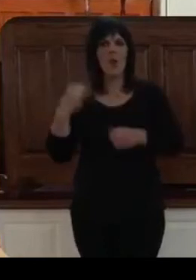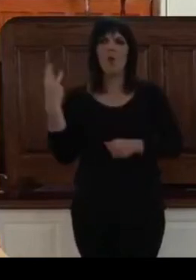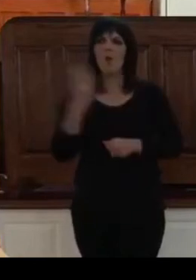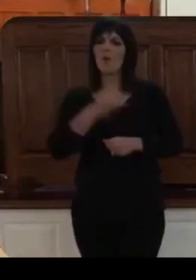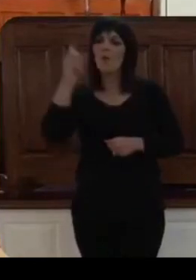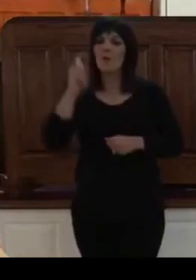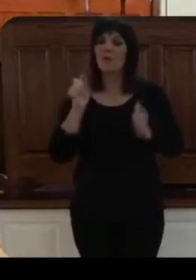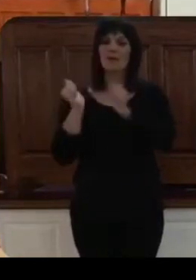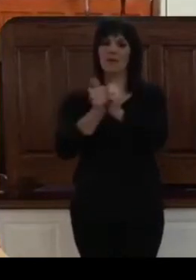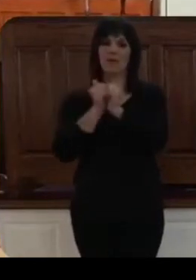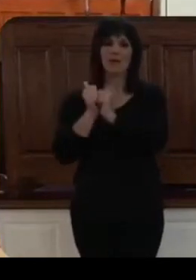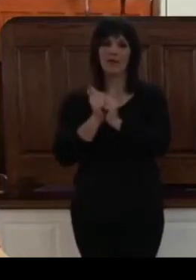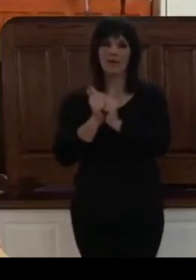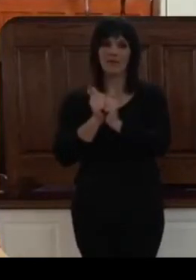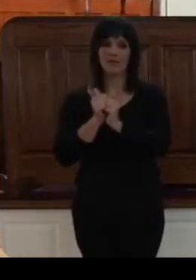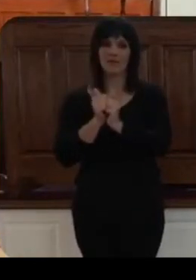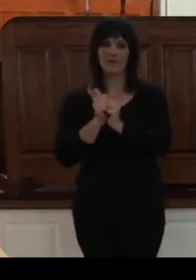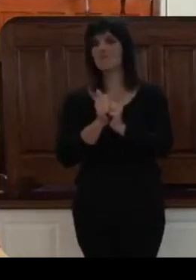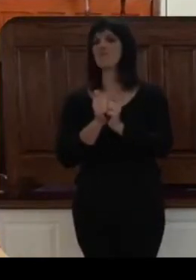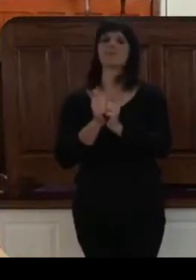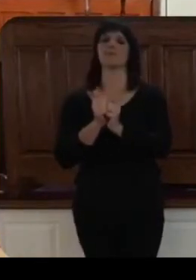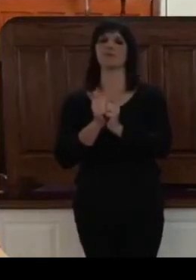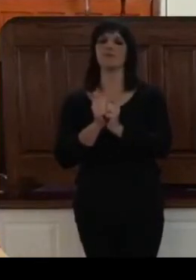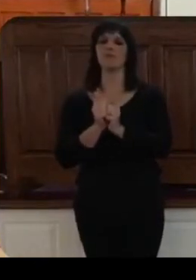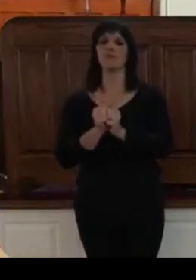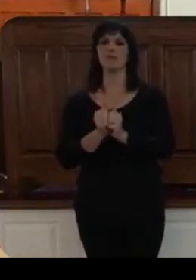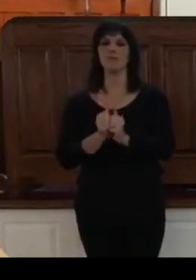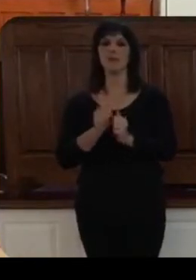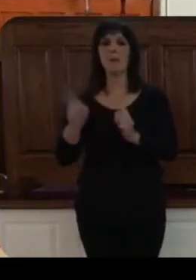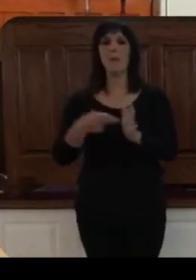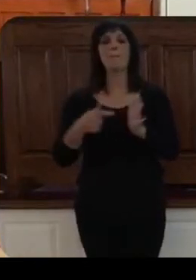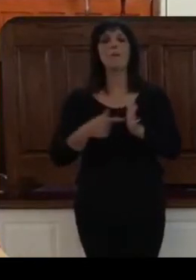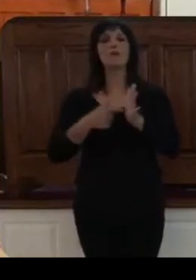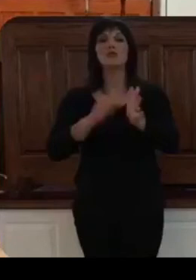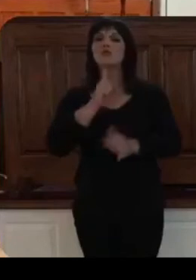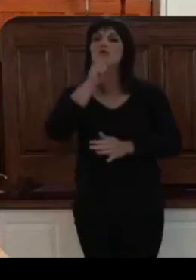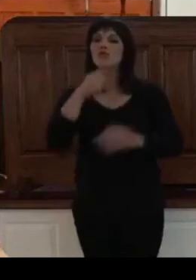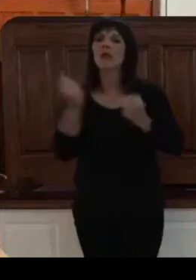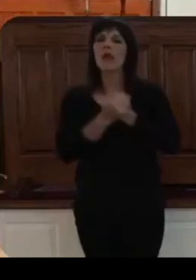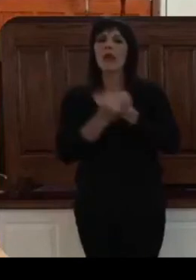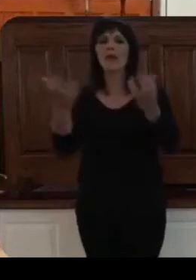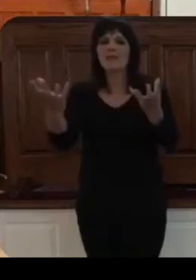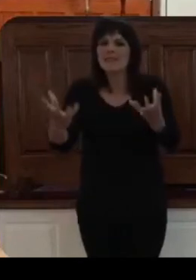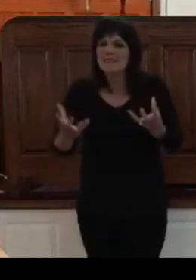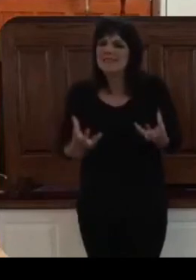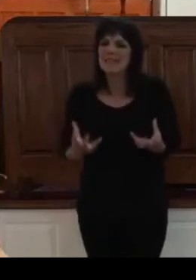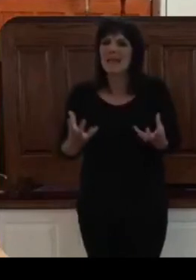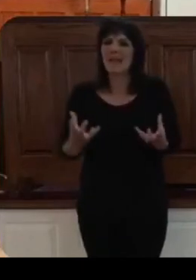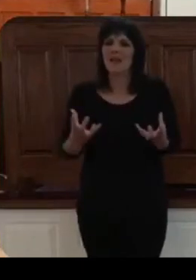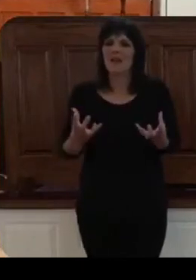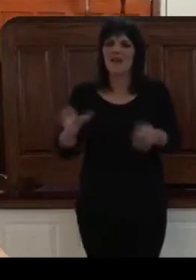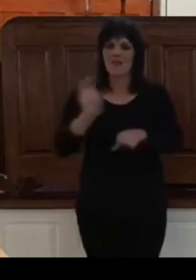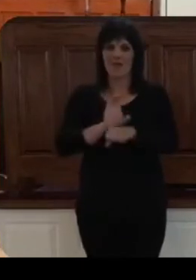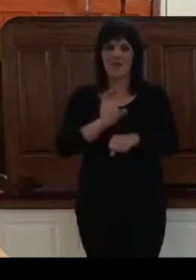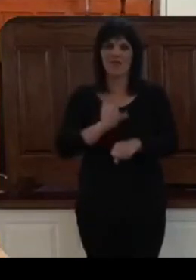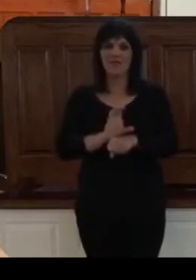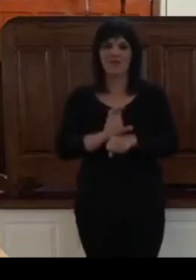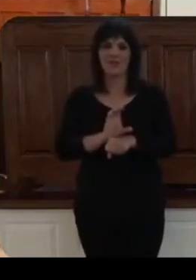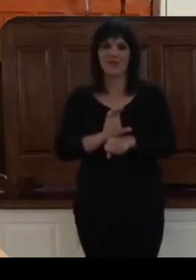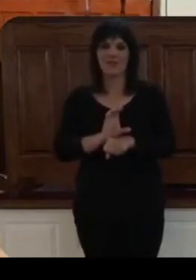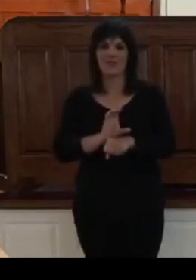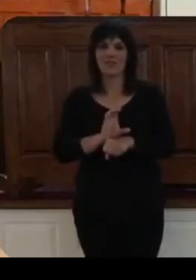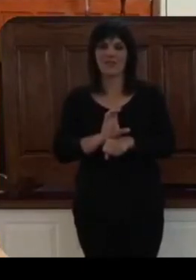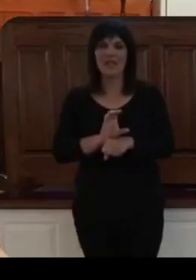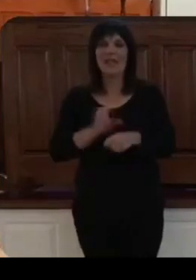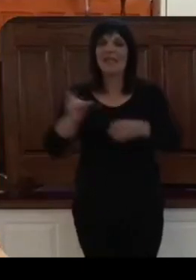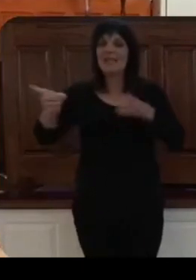be together. So Paul expresses his genuine love and desire, passion for the church. And in doing so, he